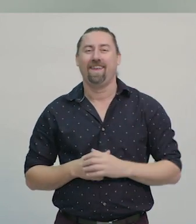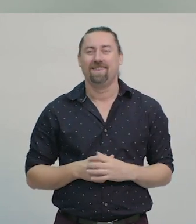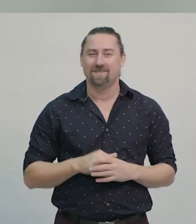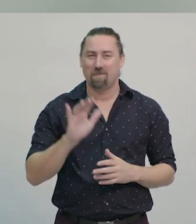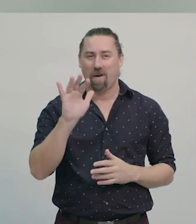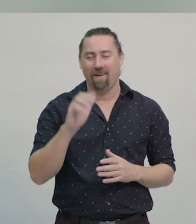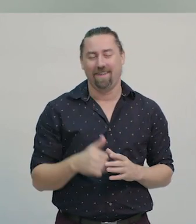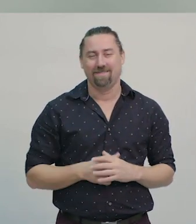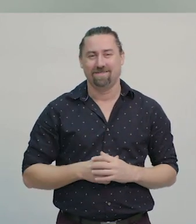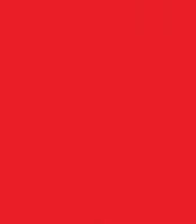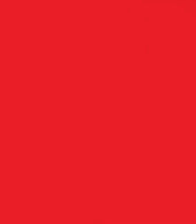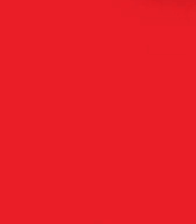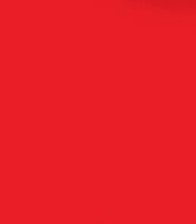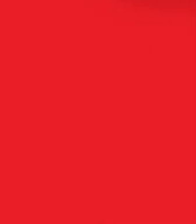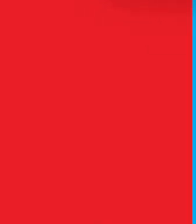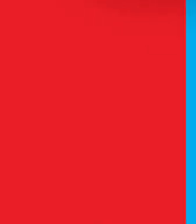Bye, everyone.